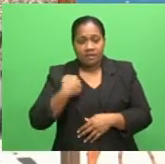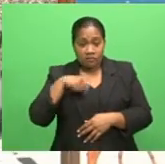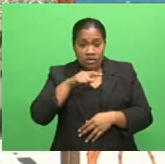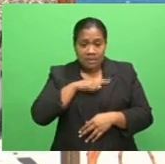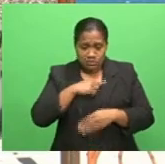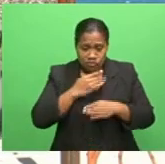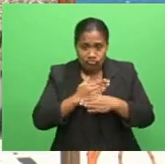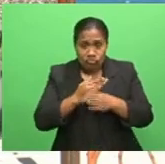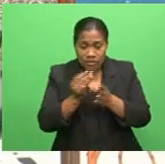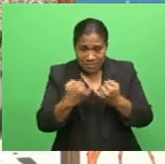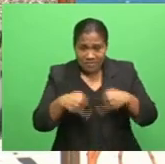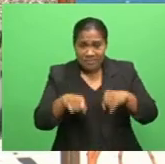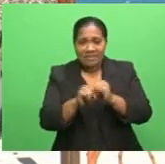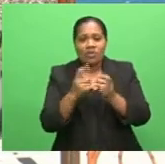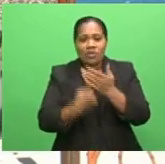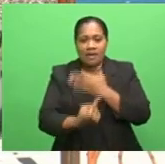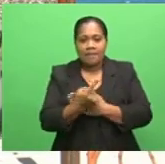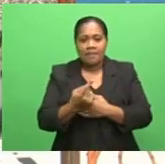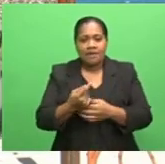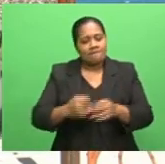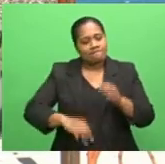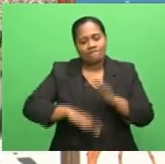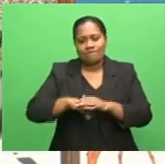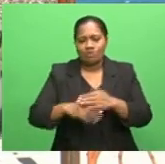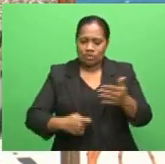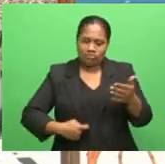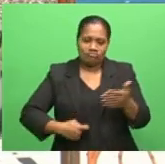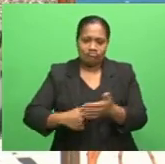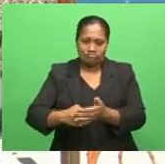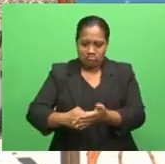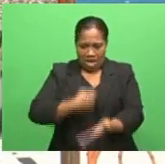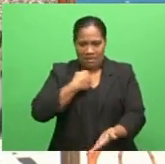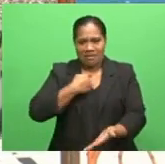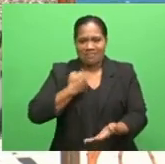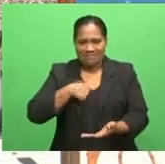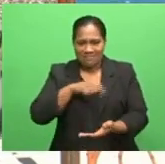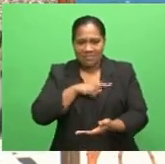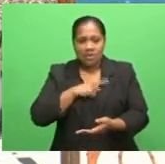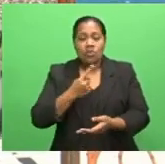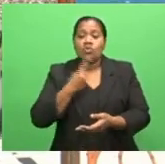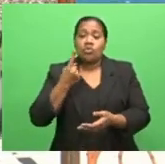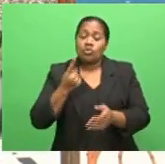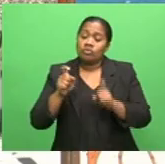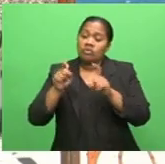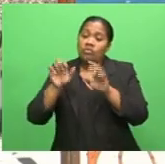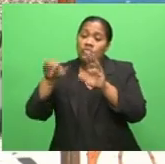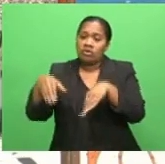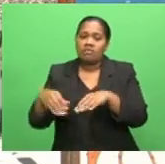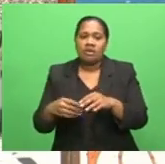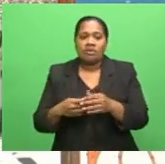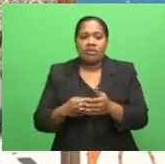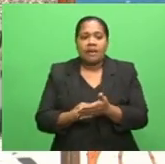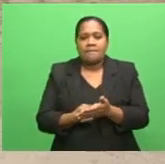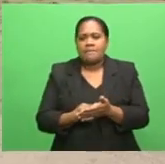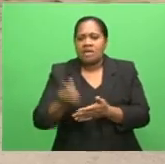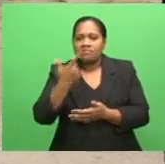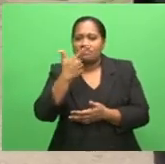on the island, we were still paid full payment, and the ones that have been asked to go home, they were paid 75% of